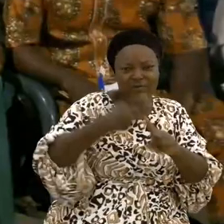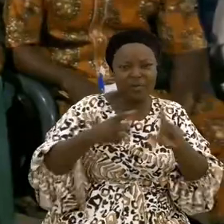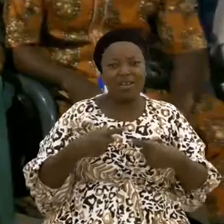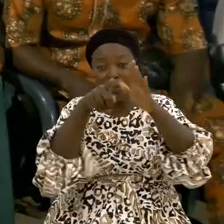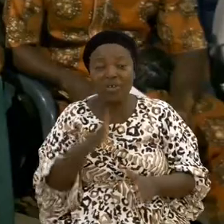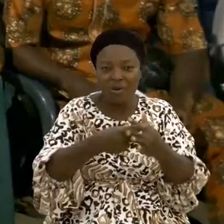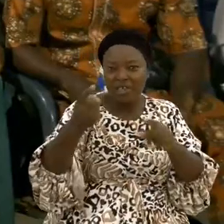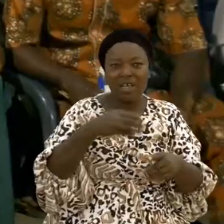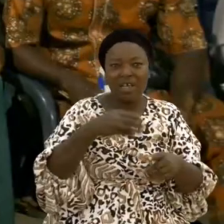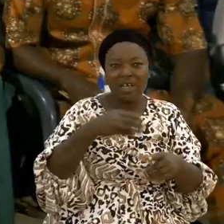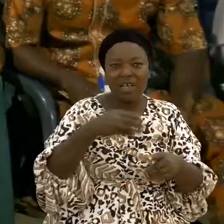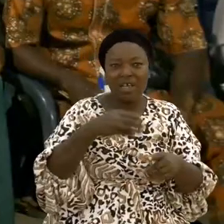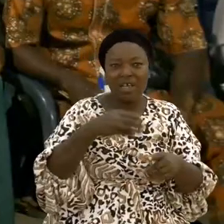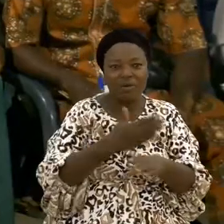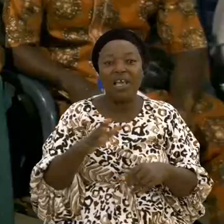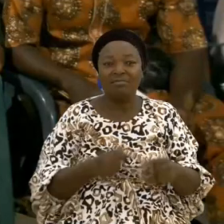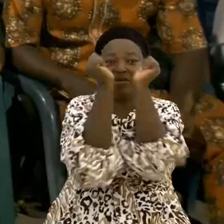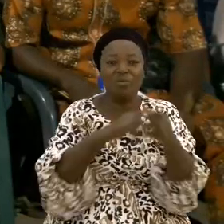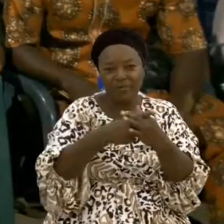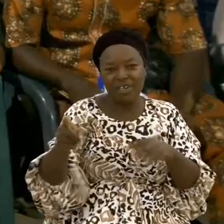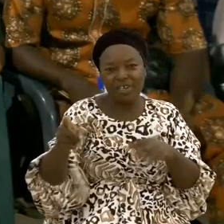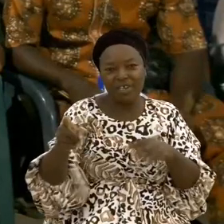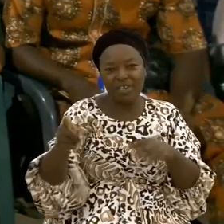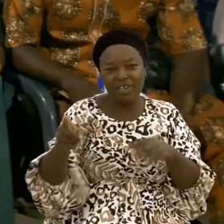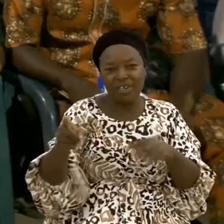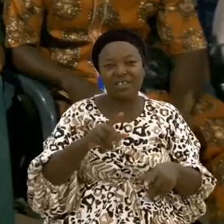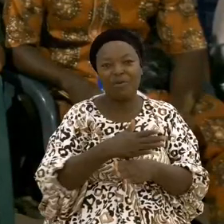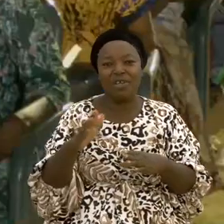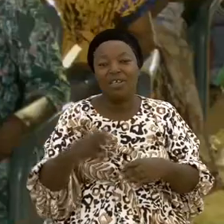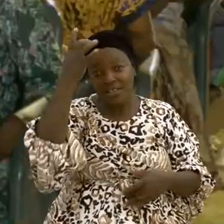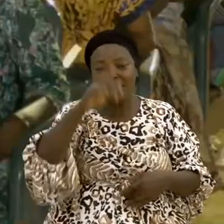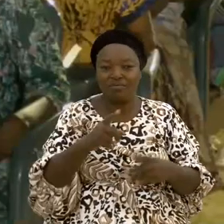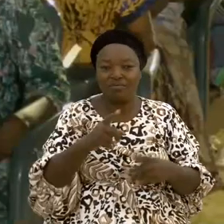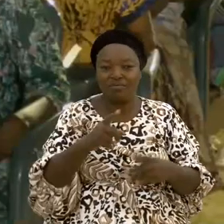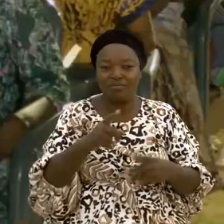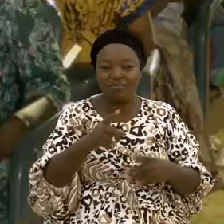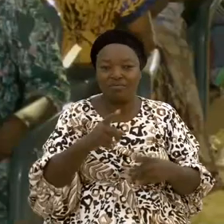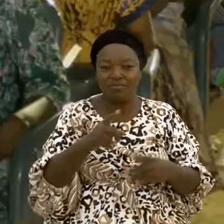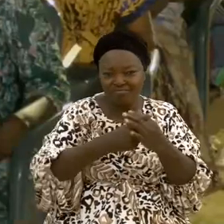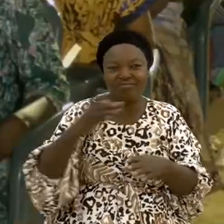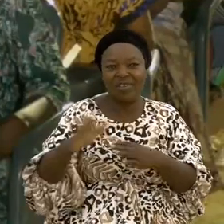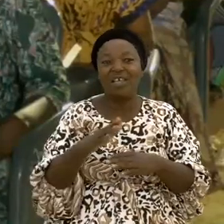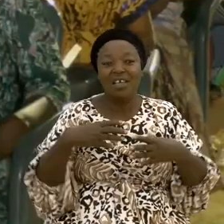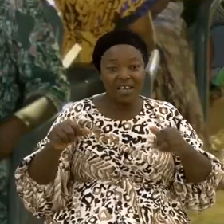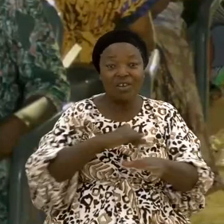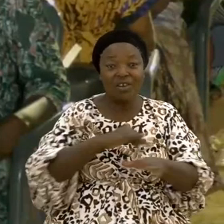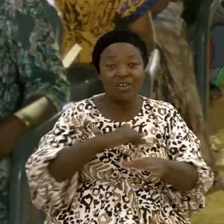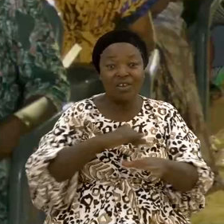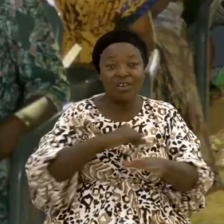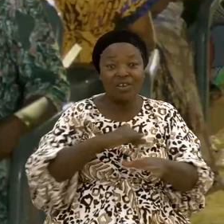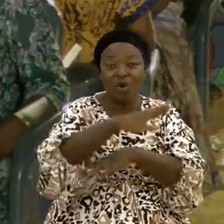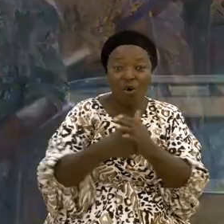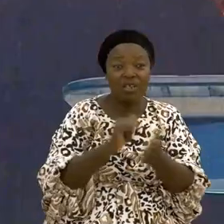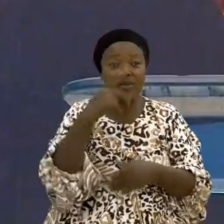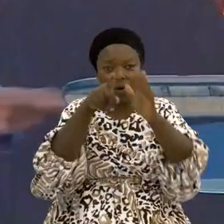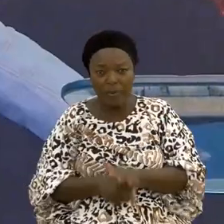away. Amen. Captivity will vanish away. Amen. Sickness will vanish away. Healing all that were